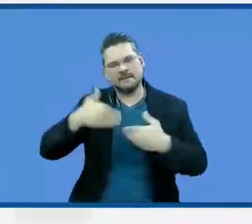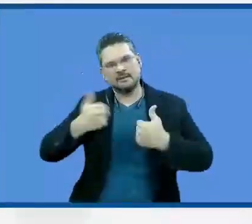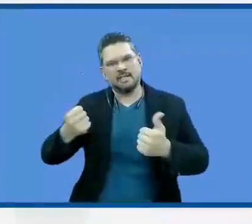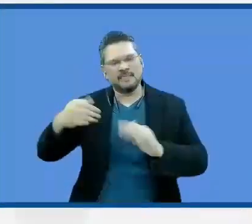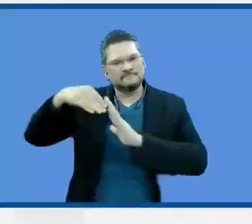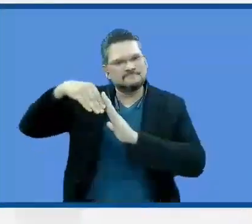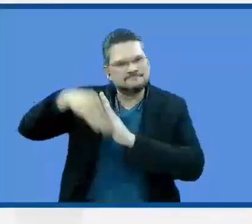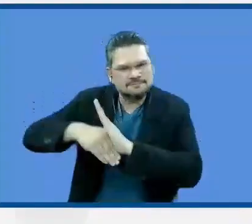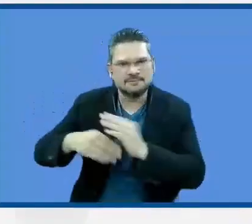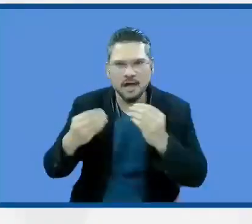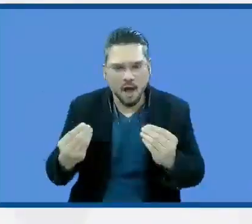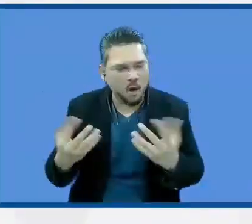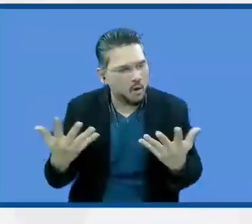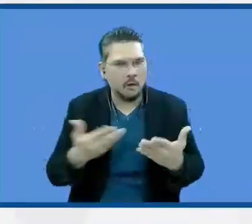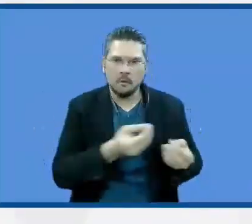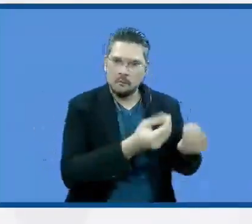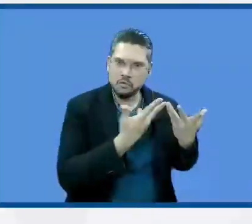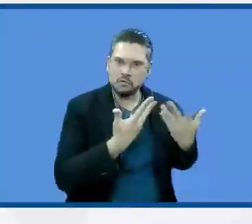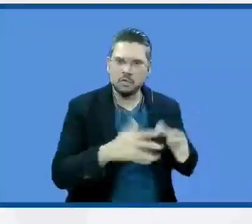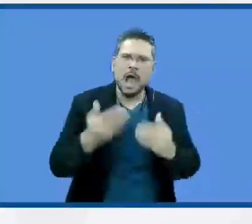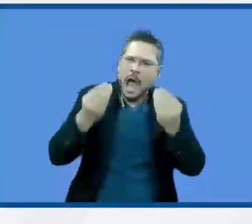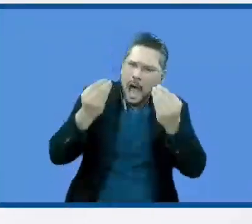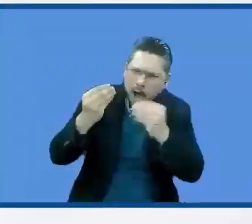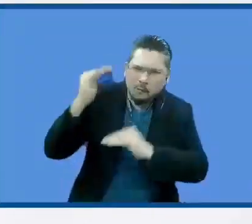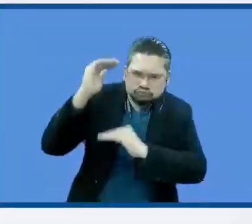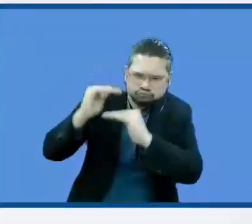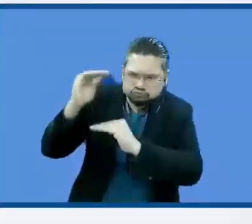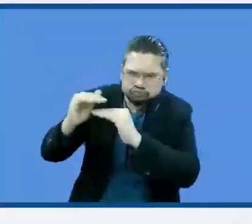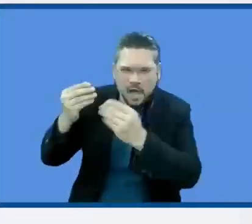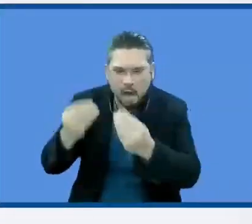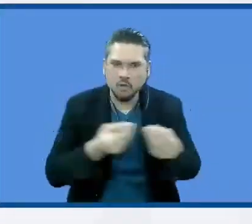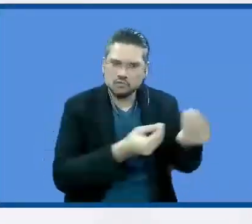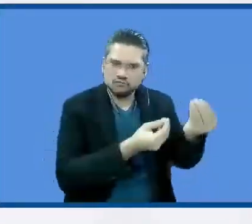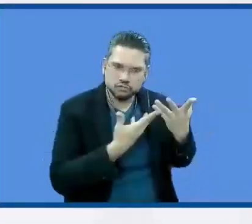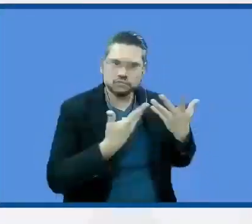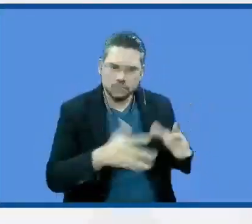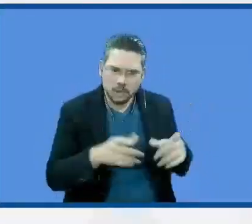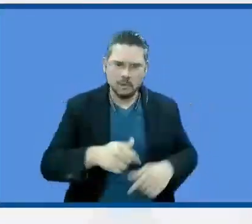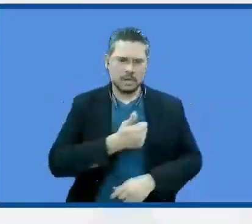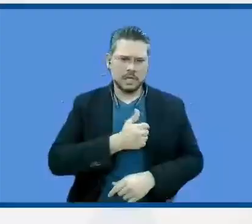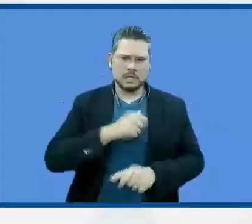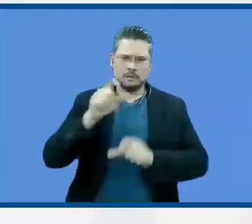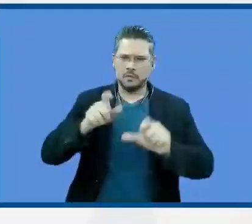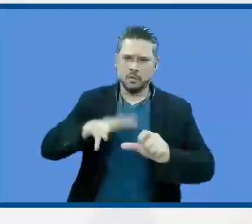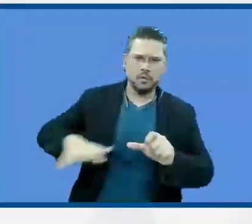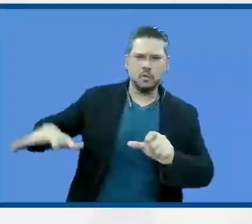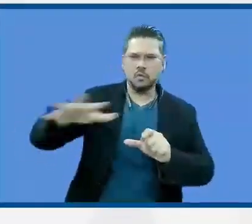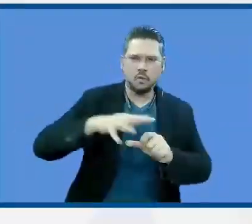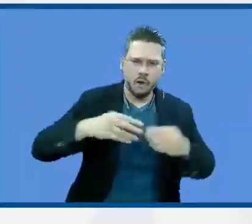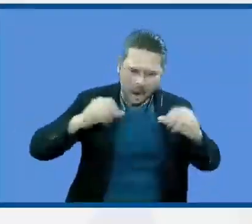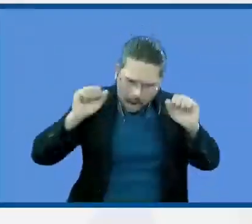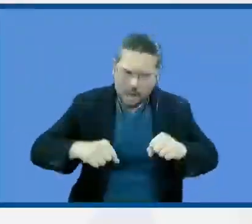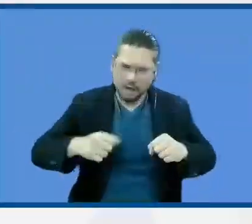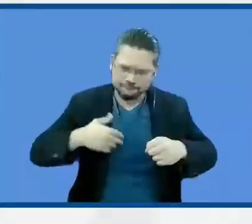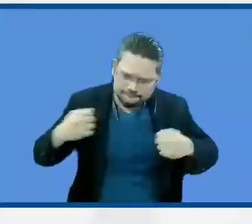mitigation strategies by engaging Canadians to be active agents and part of the solution. And I think this is a lesson